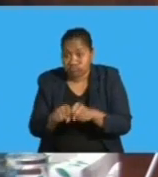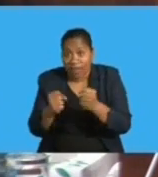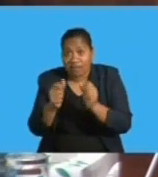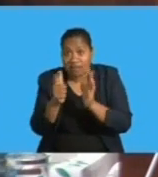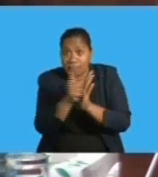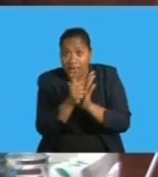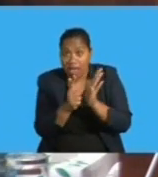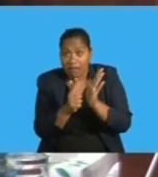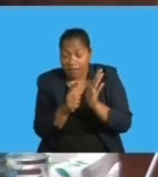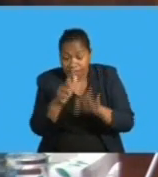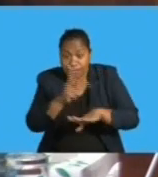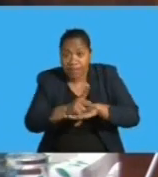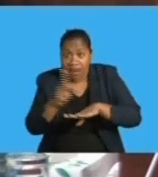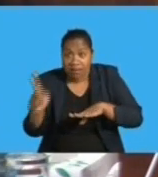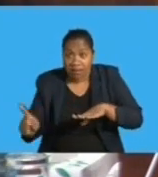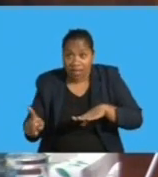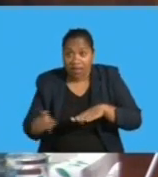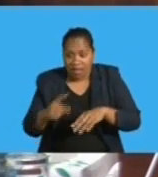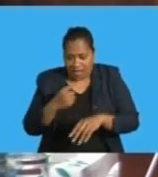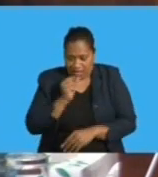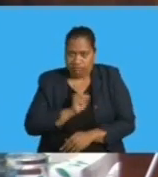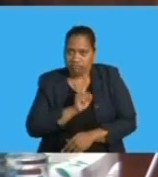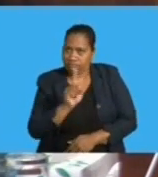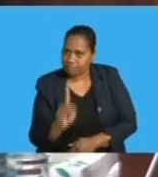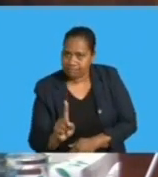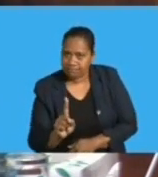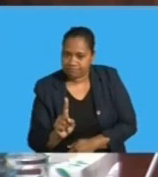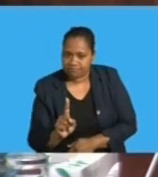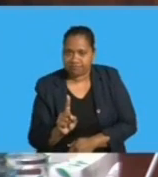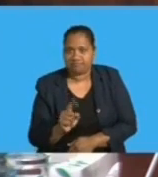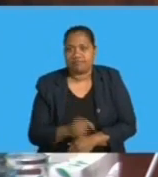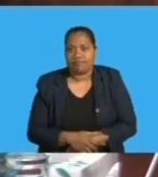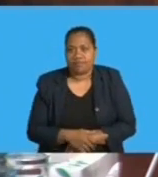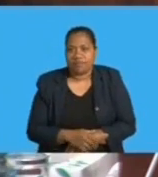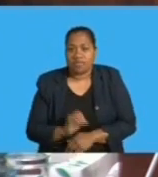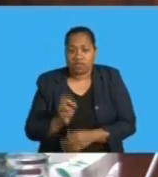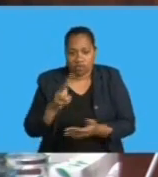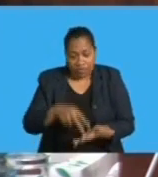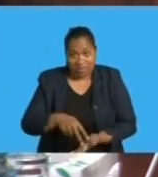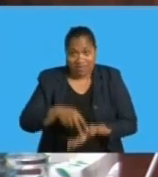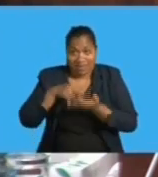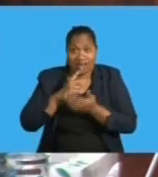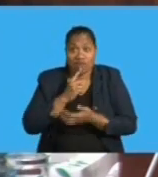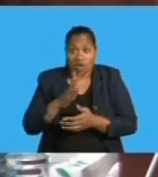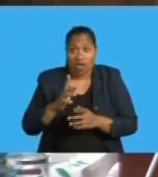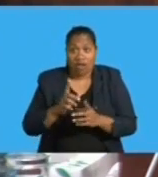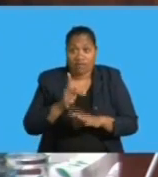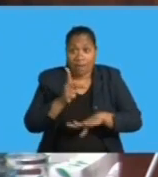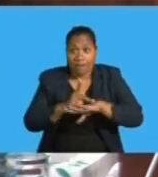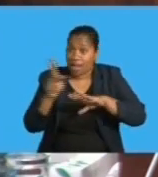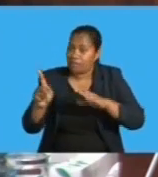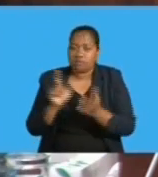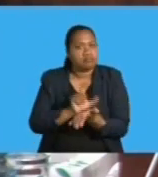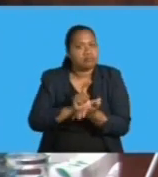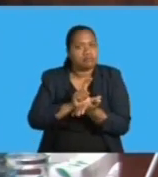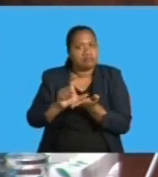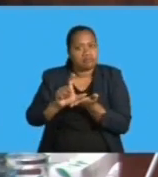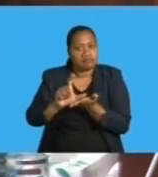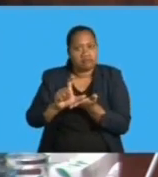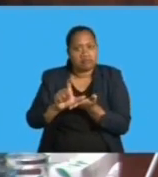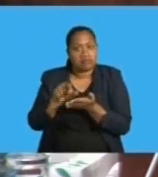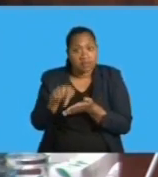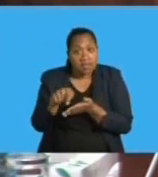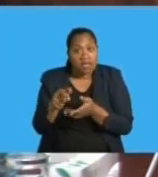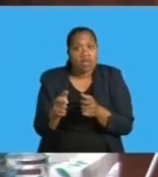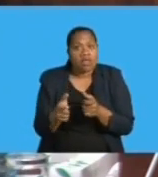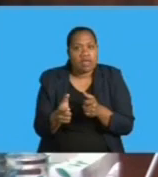The Fijian Constitution and the standing orders of Parliament are very clear in that the control